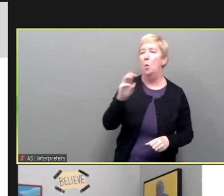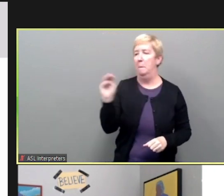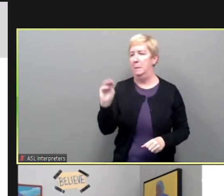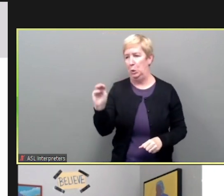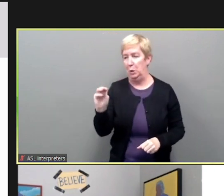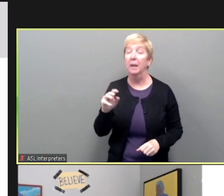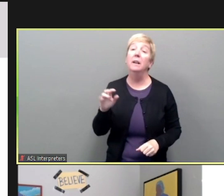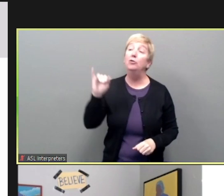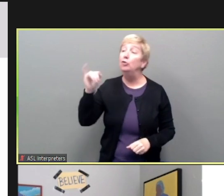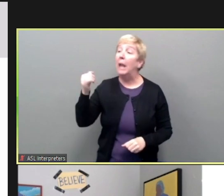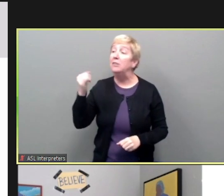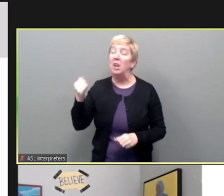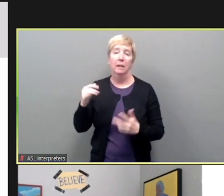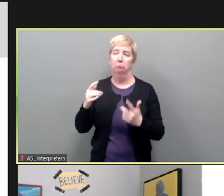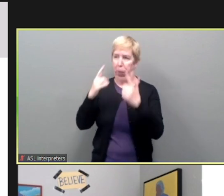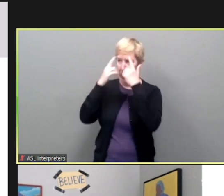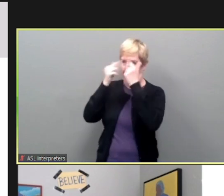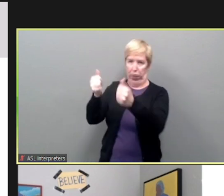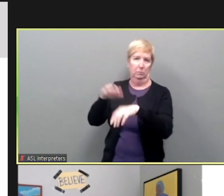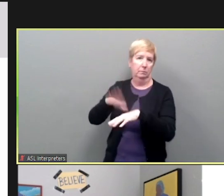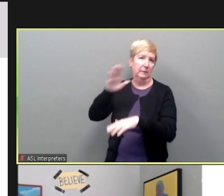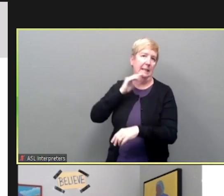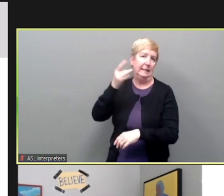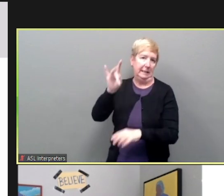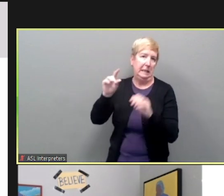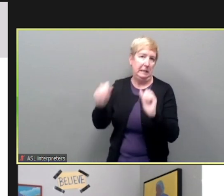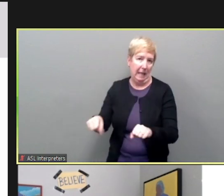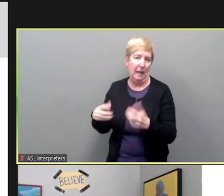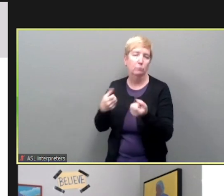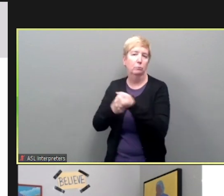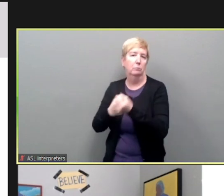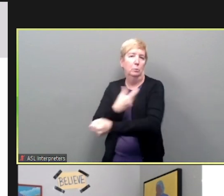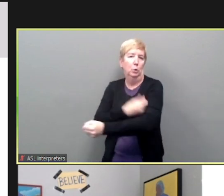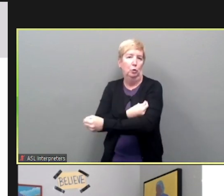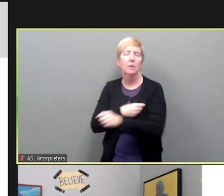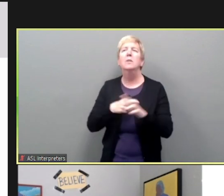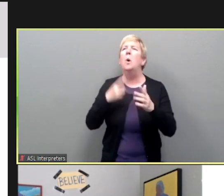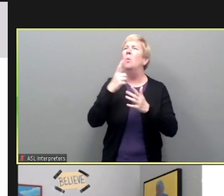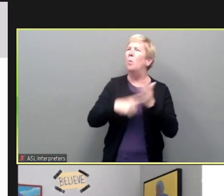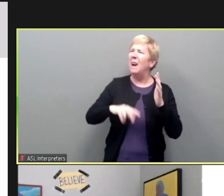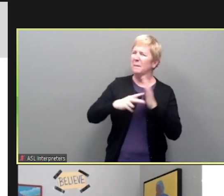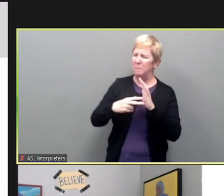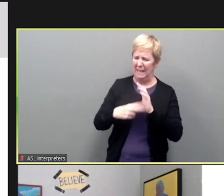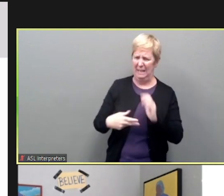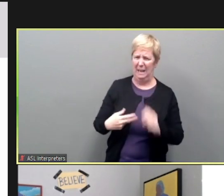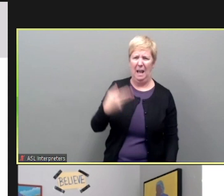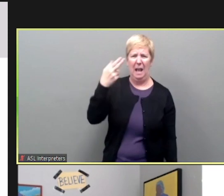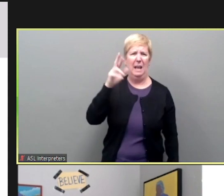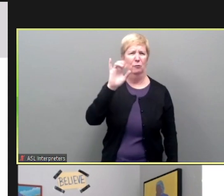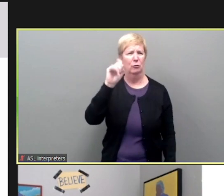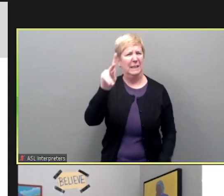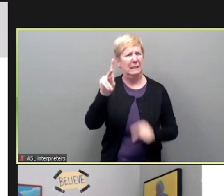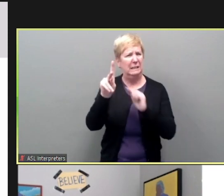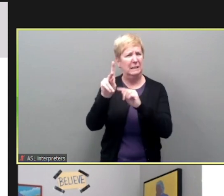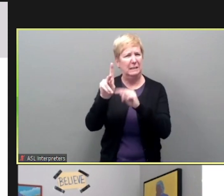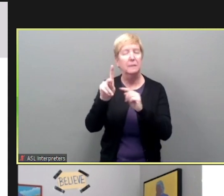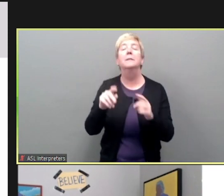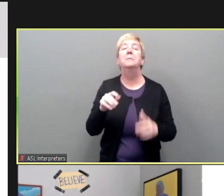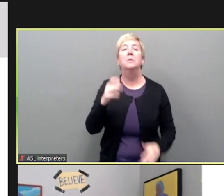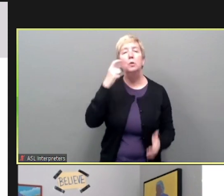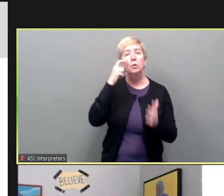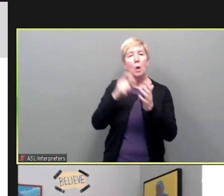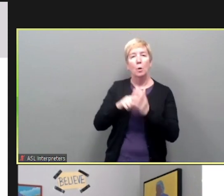18 years or older. So let's talk about high-risk settings. In the next slide, you'll see that